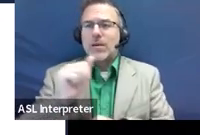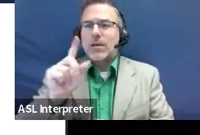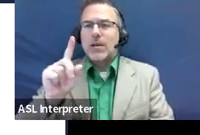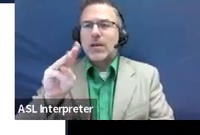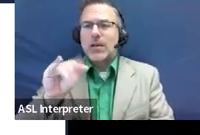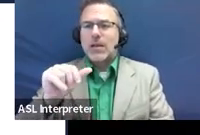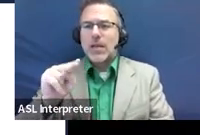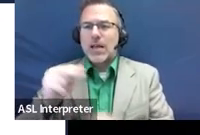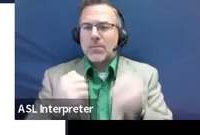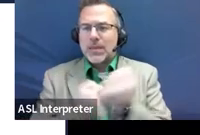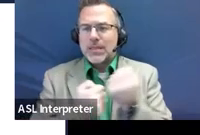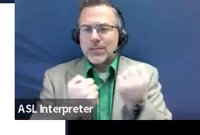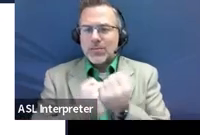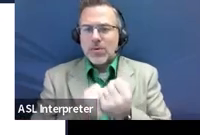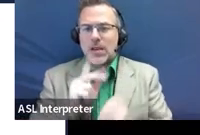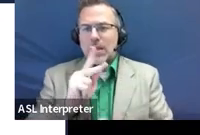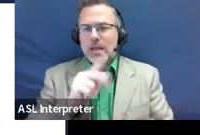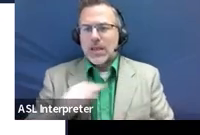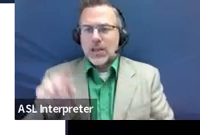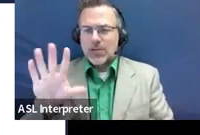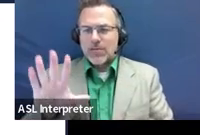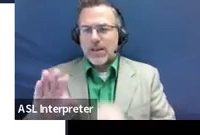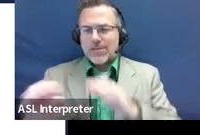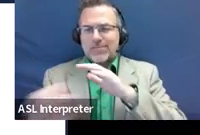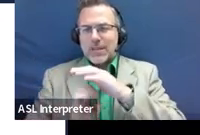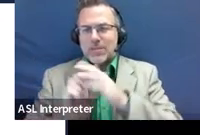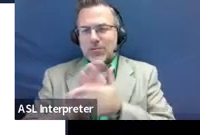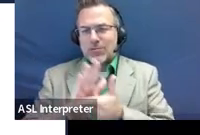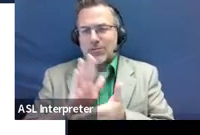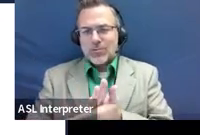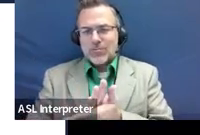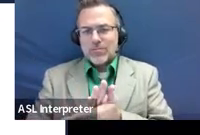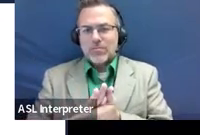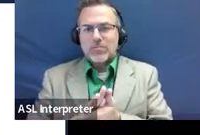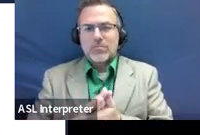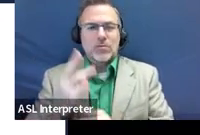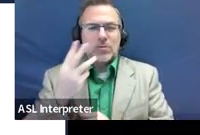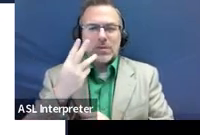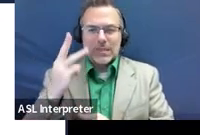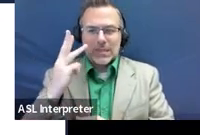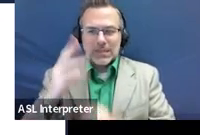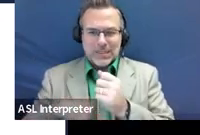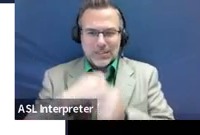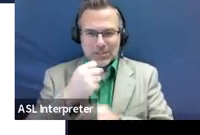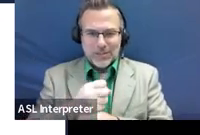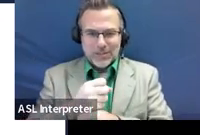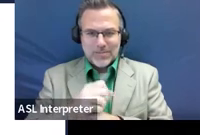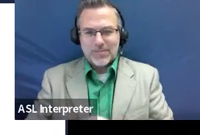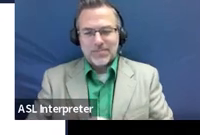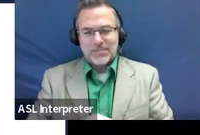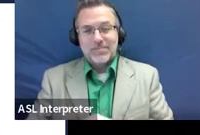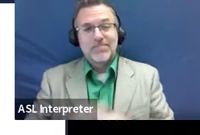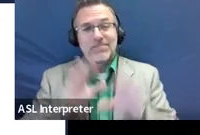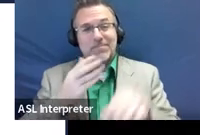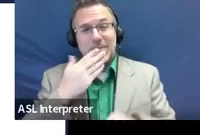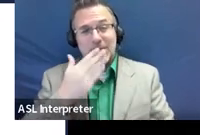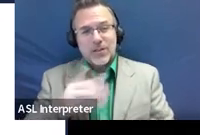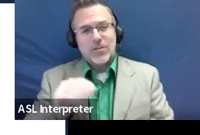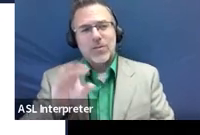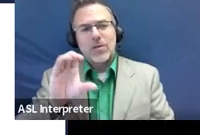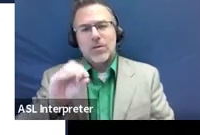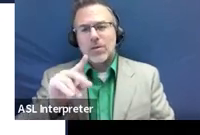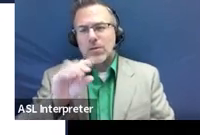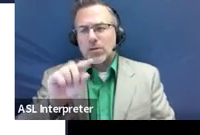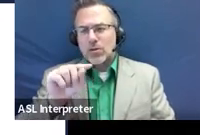support at a K-5 elementary school for 16 years. Excellent. Thank you. And then Colette